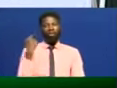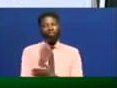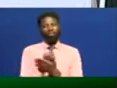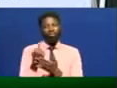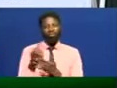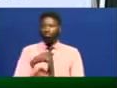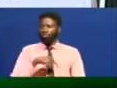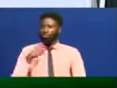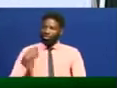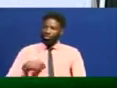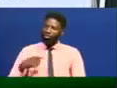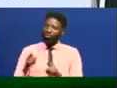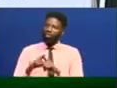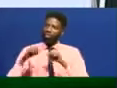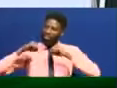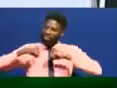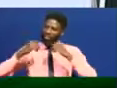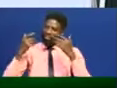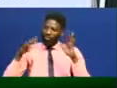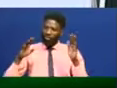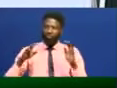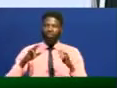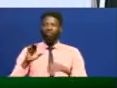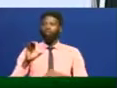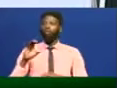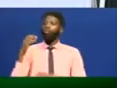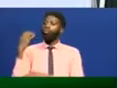China. We have an agreement with Cuba.